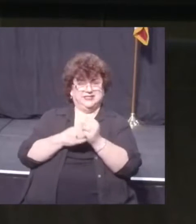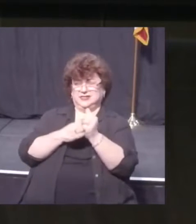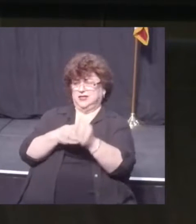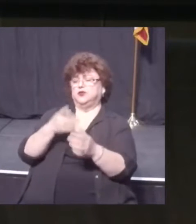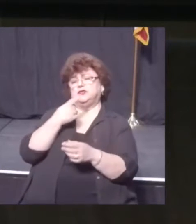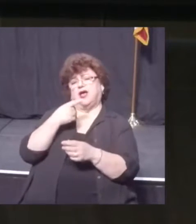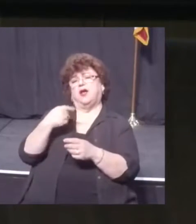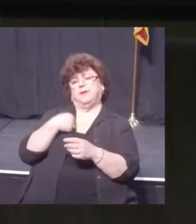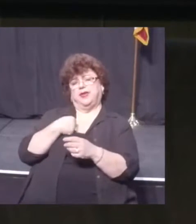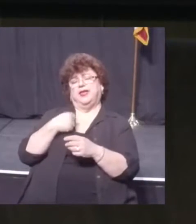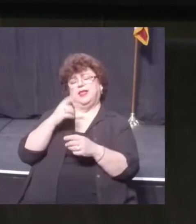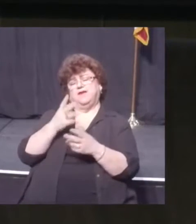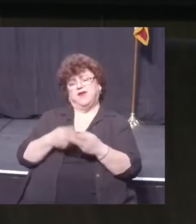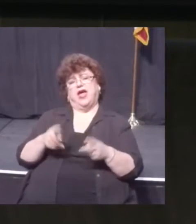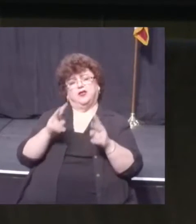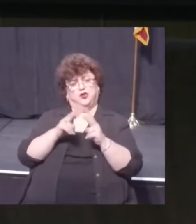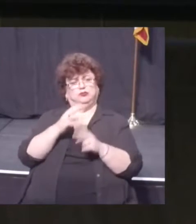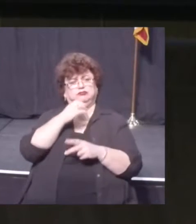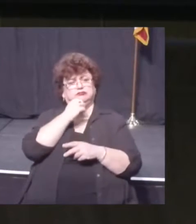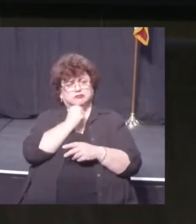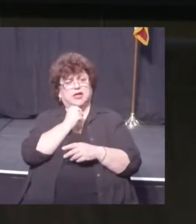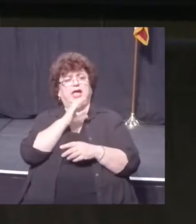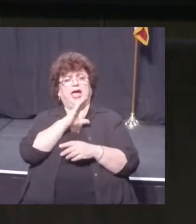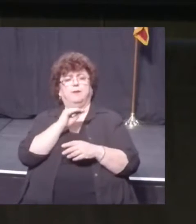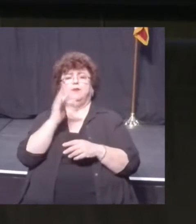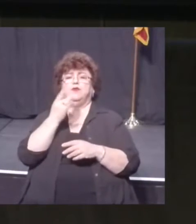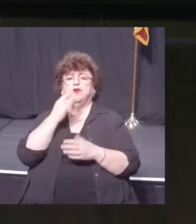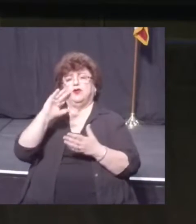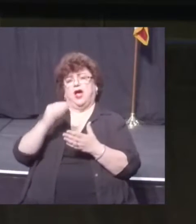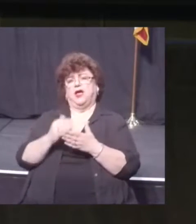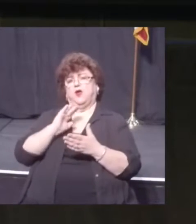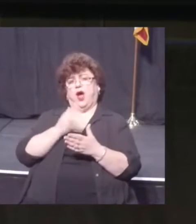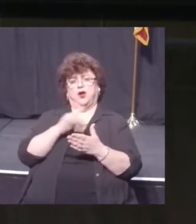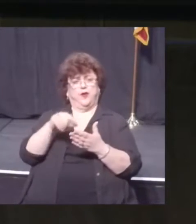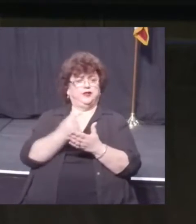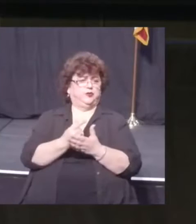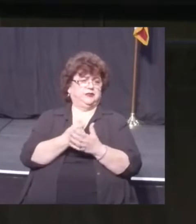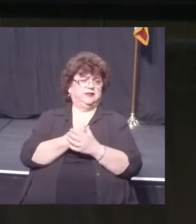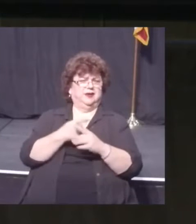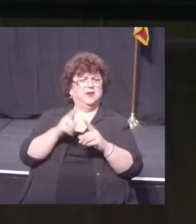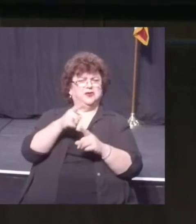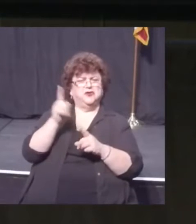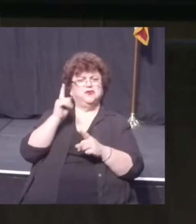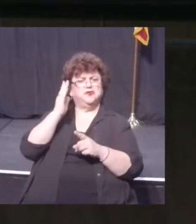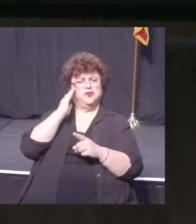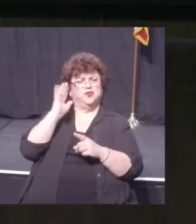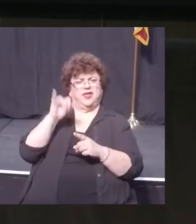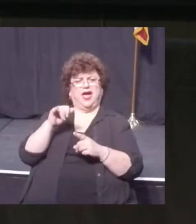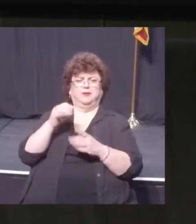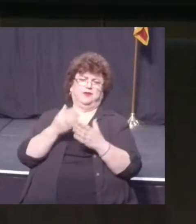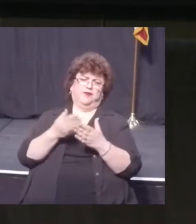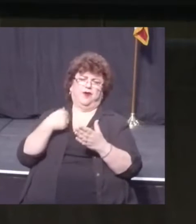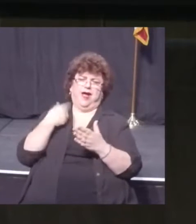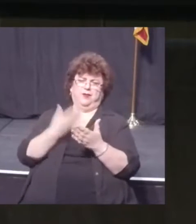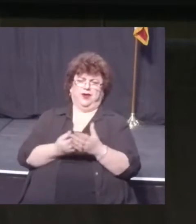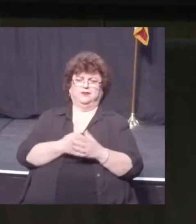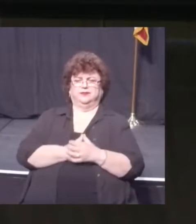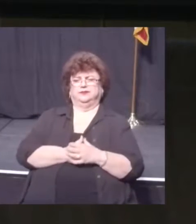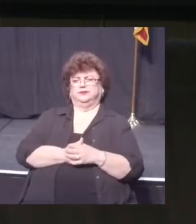tell me they value and prefer to hire our graduates, but you knew that long before I